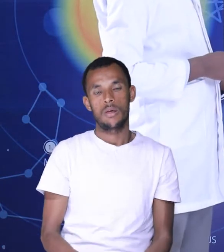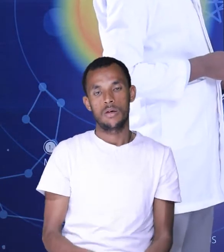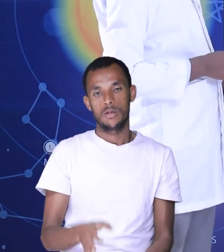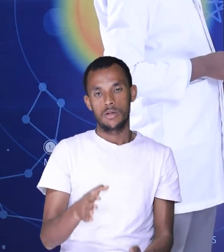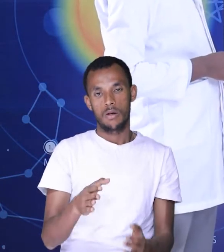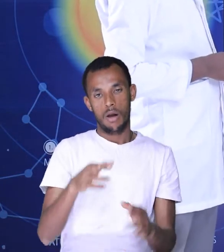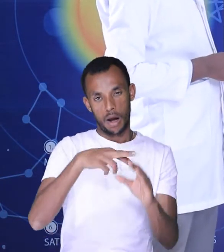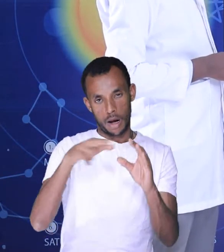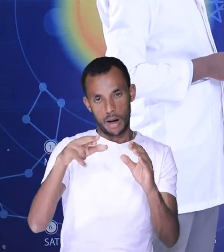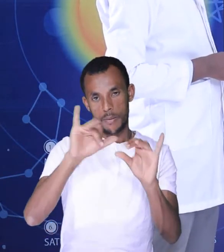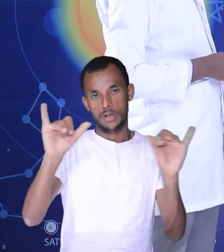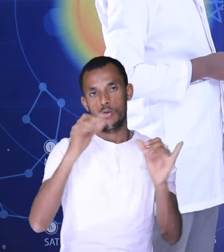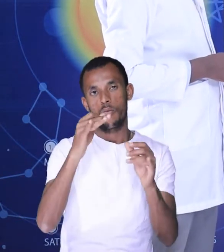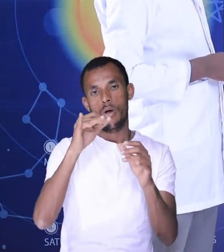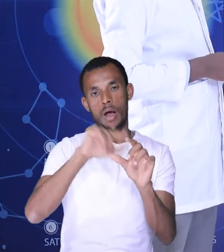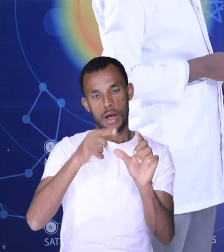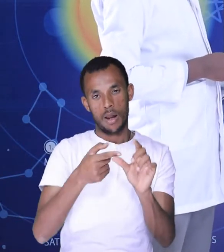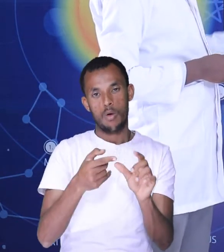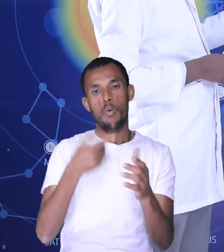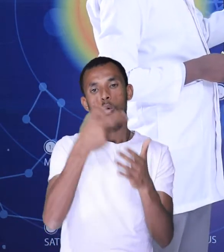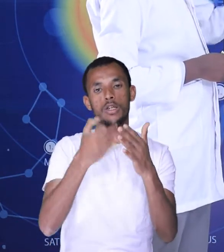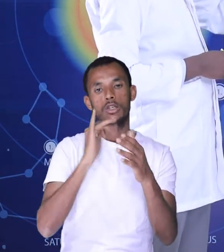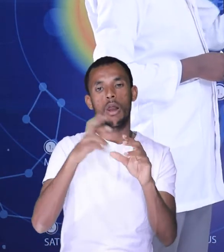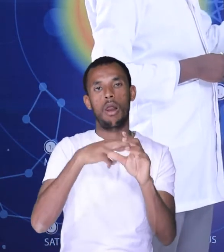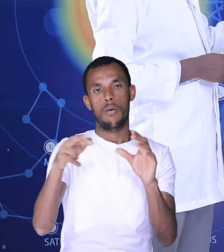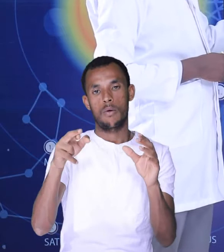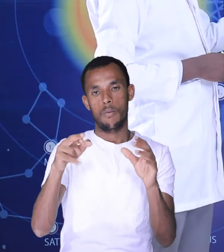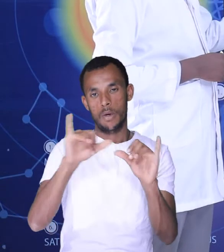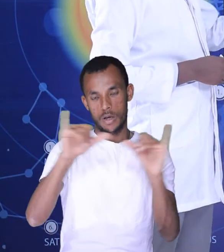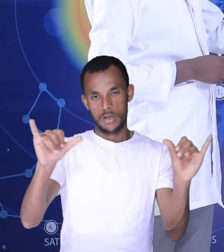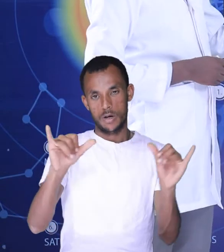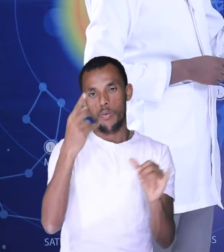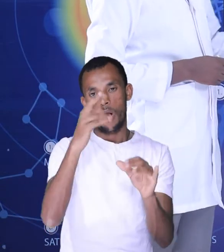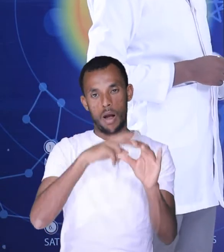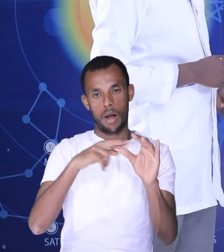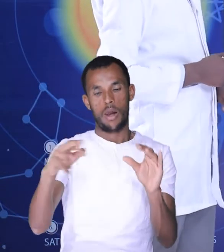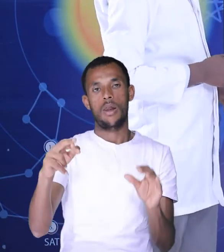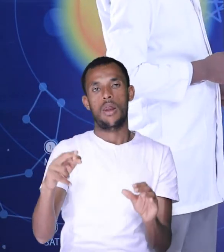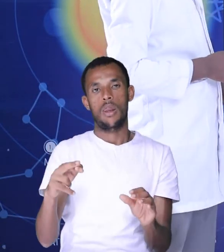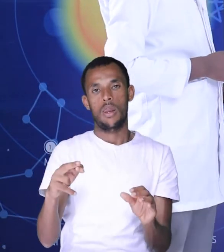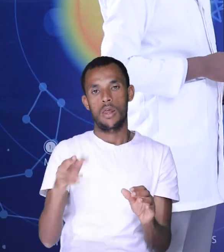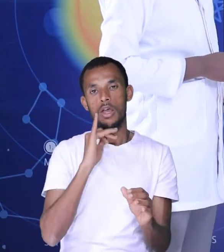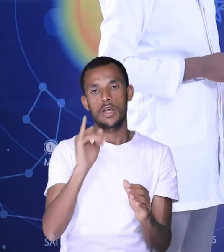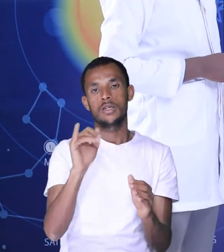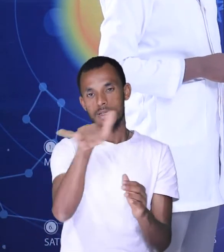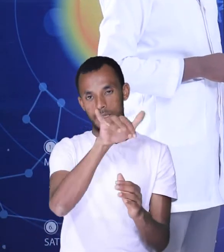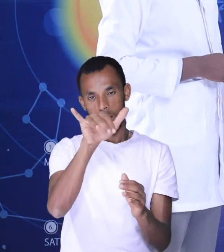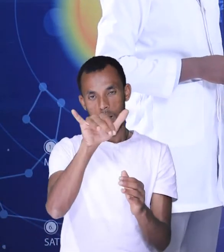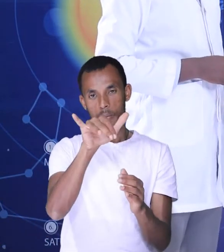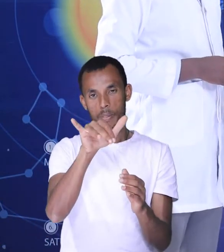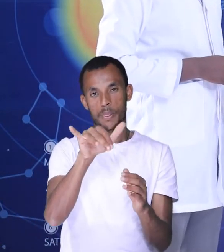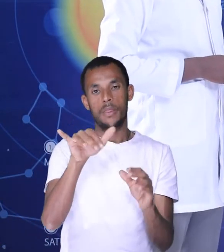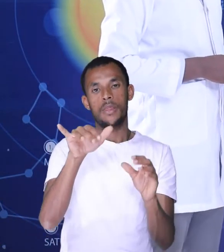So radian measure of angles. What is radian? Radian measure, one radian is the central